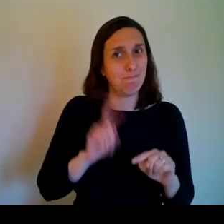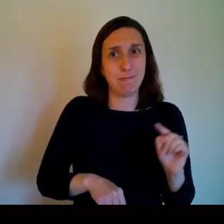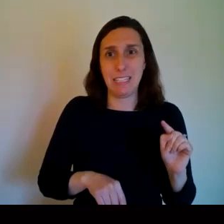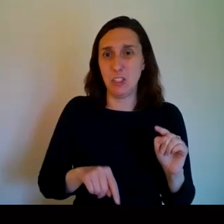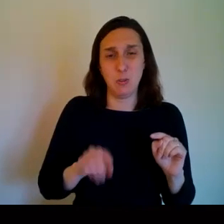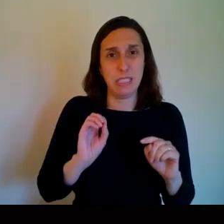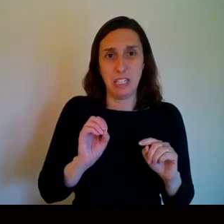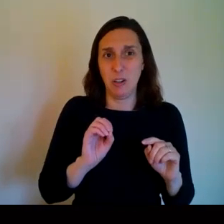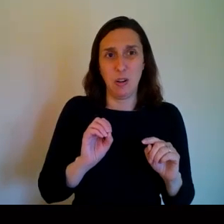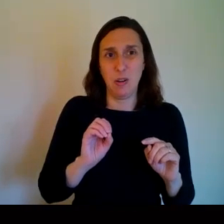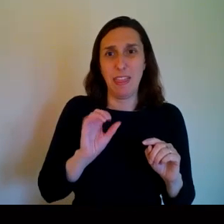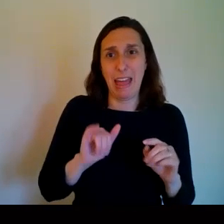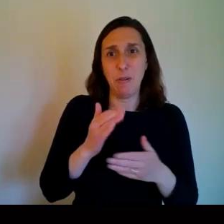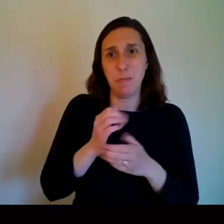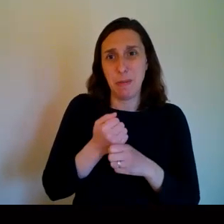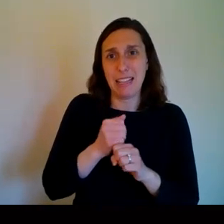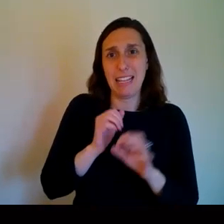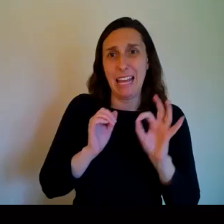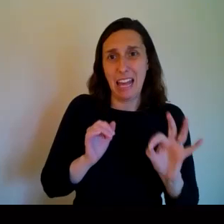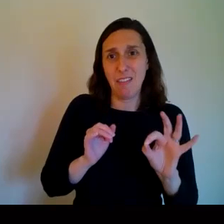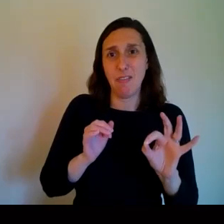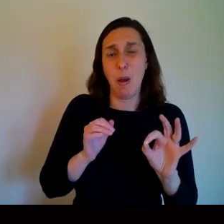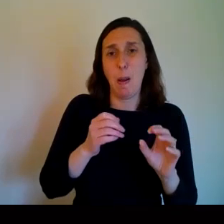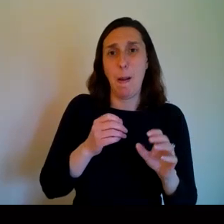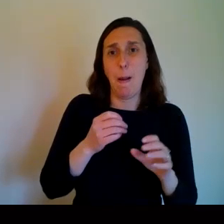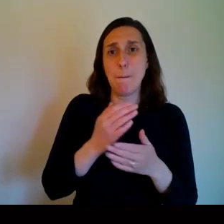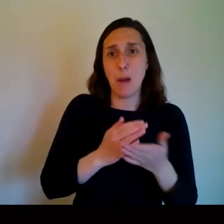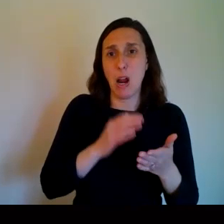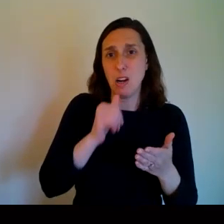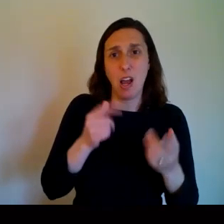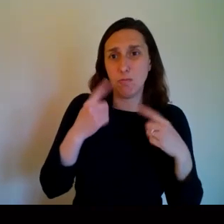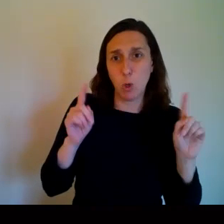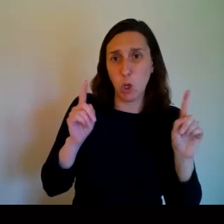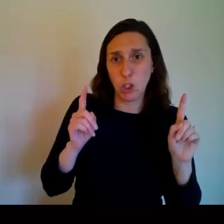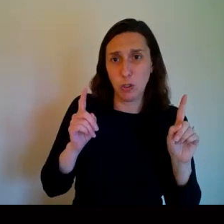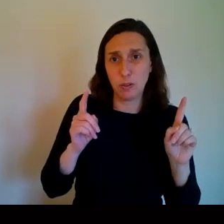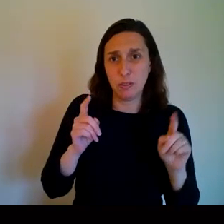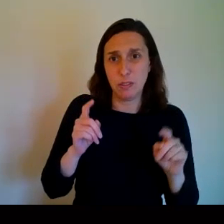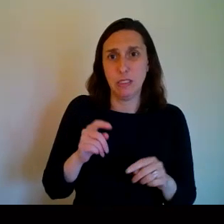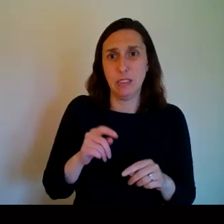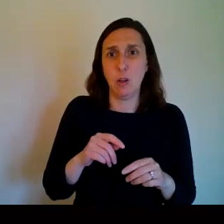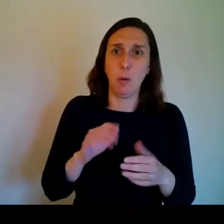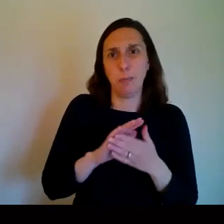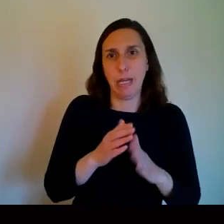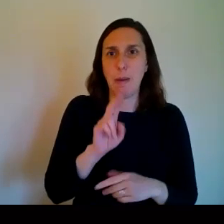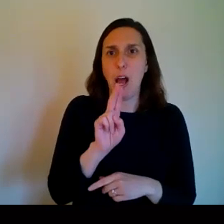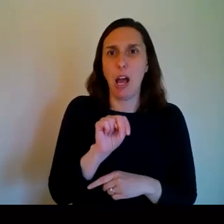because that would make the F part not work or be undefined,